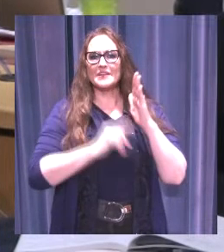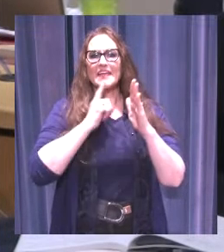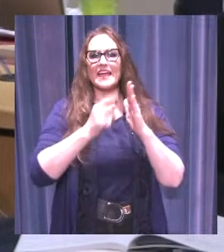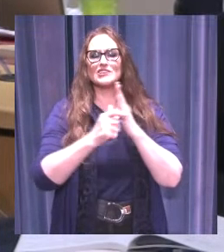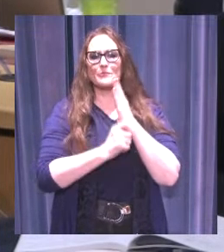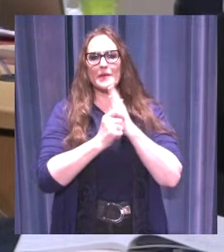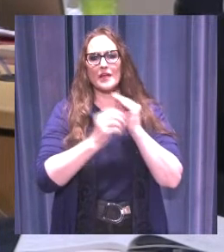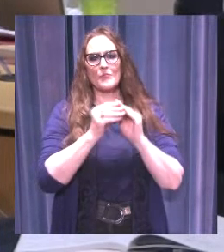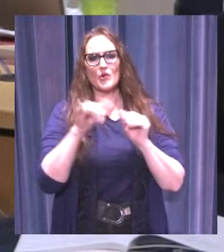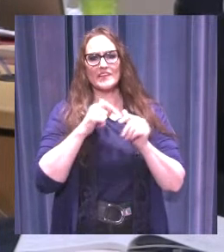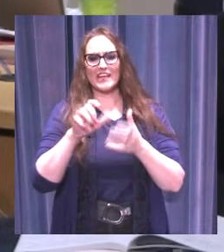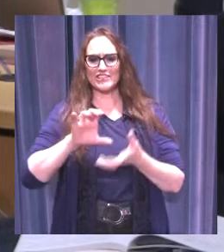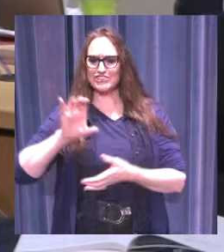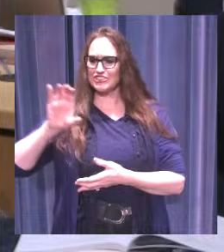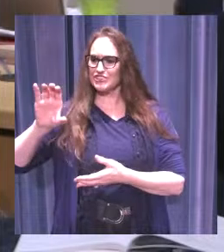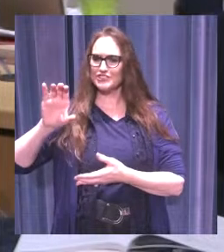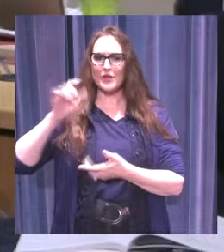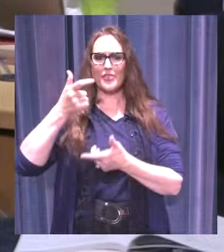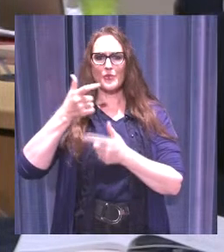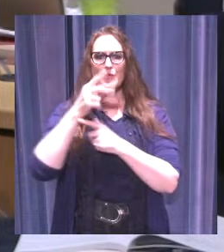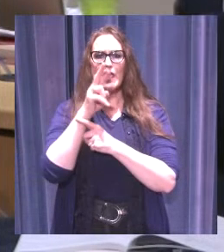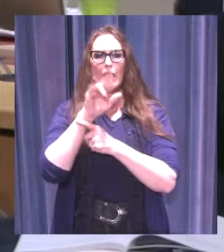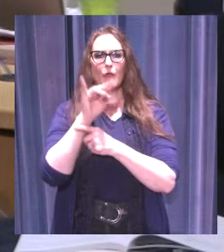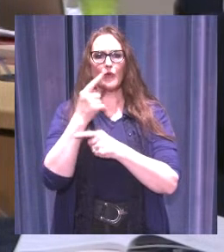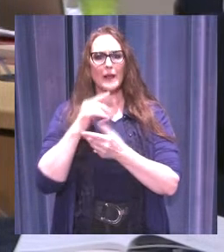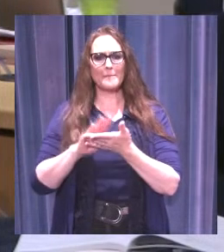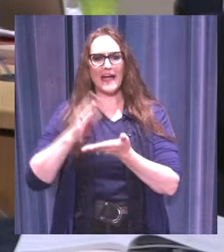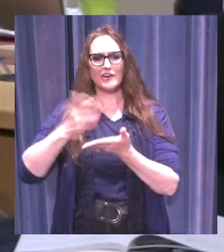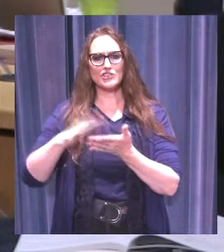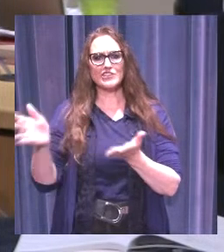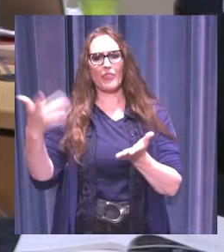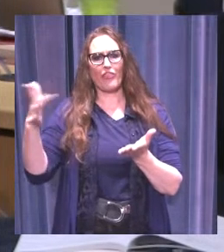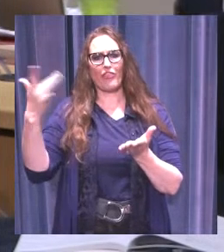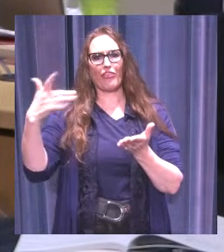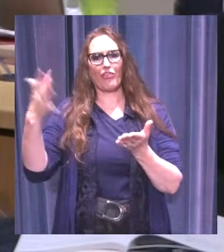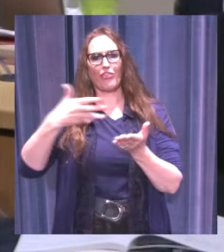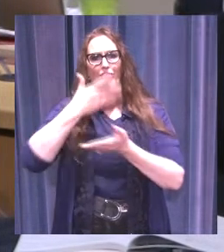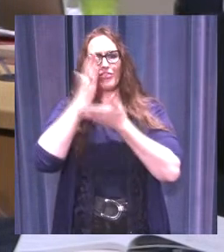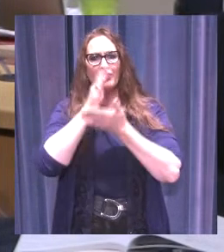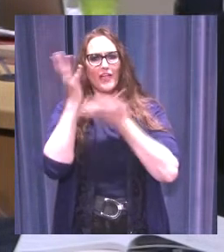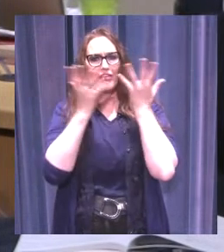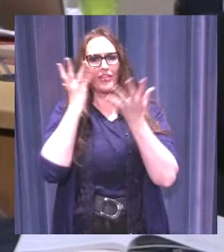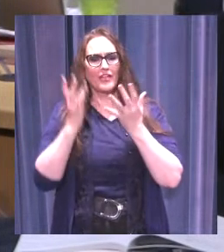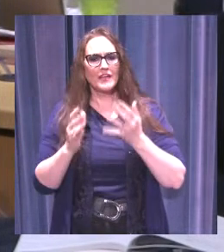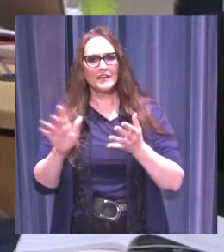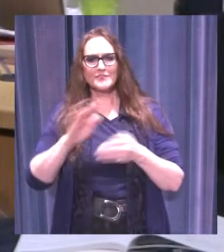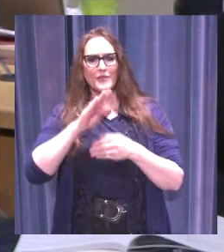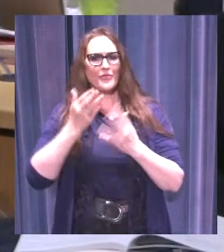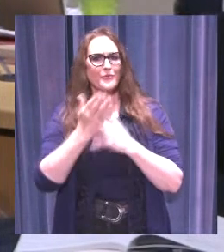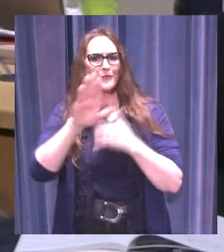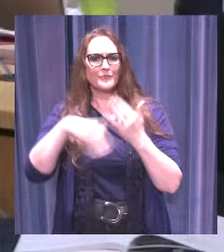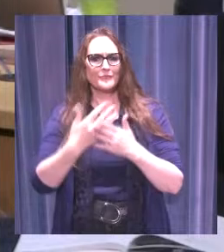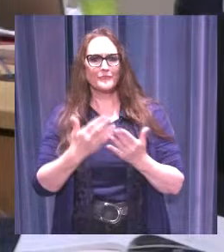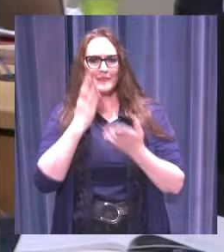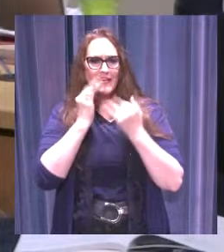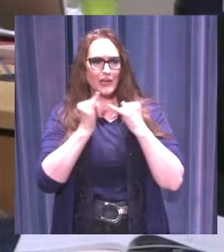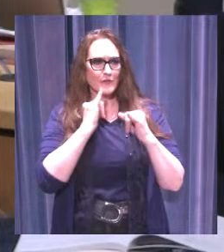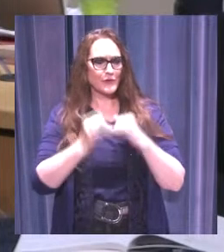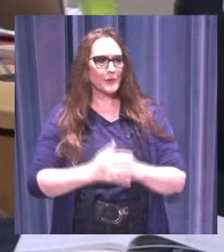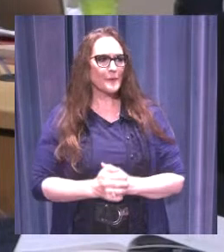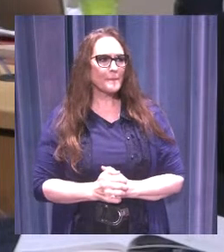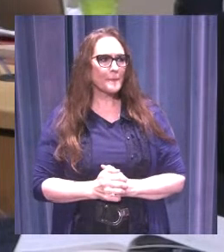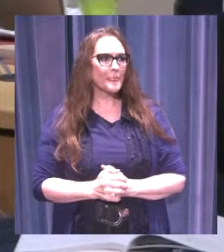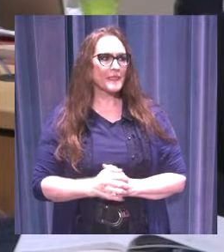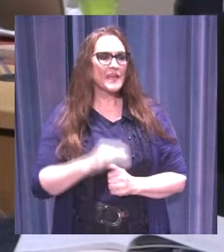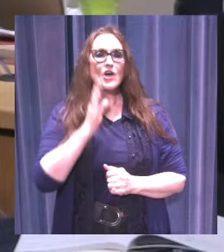which was more like a huge three-ring binder that she flipped through unabashedly throughout her entire interview. It would